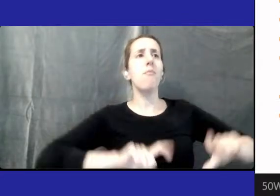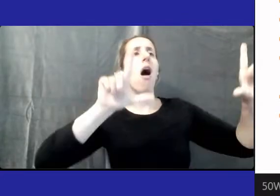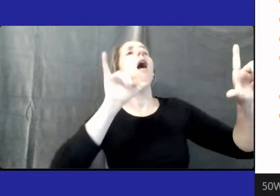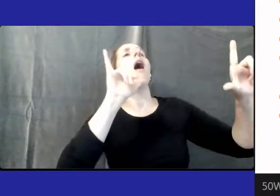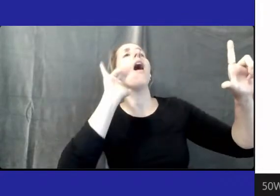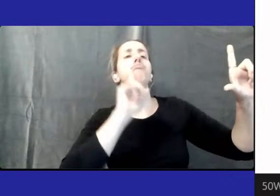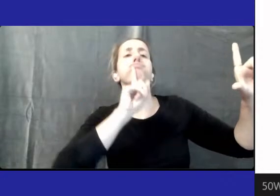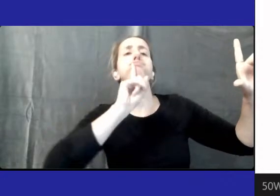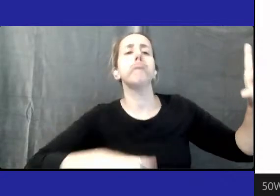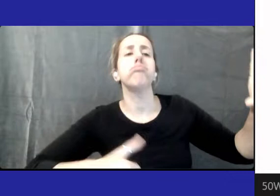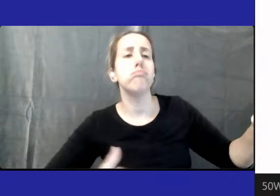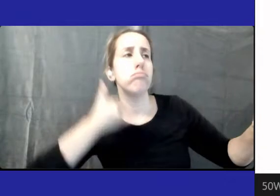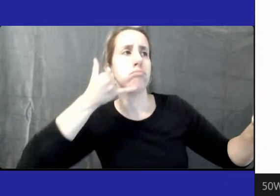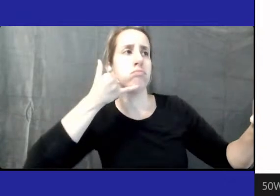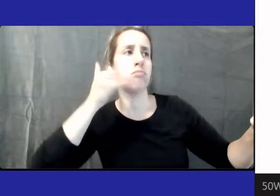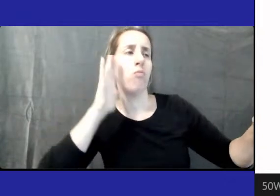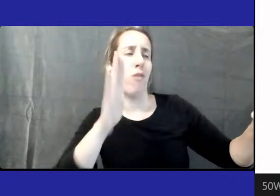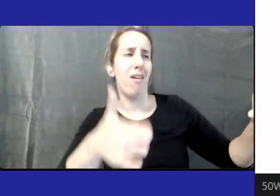please.